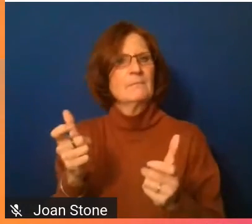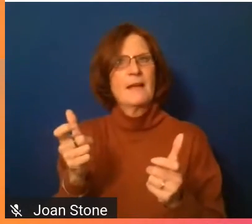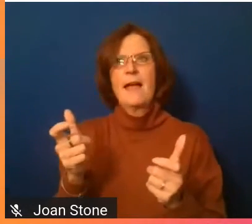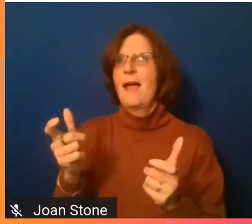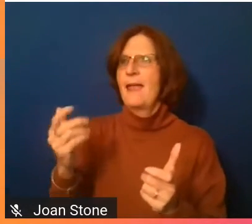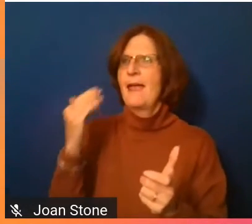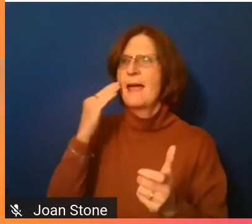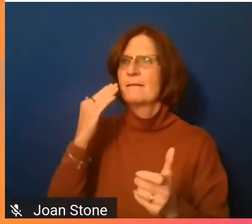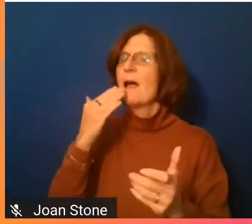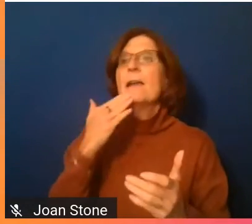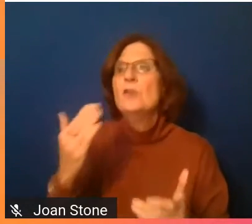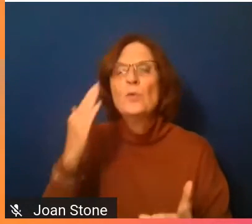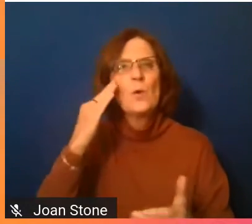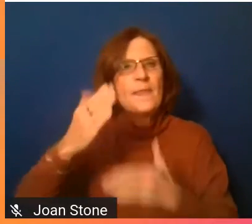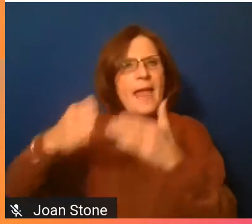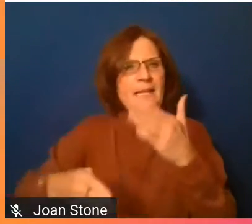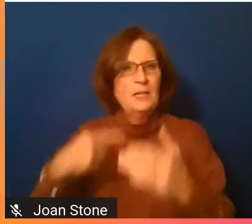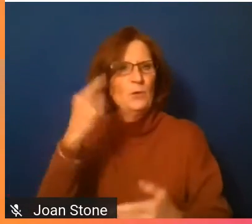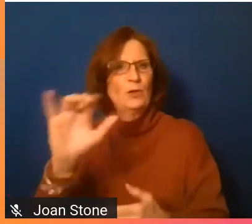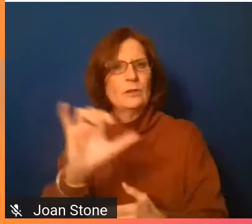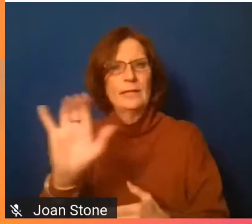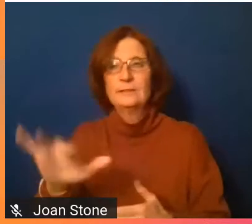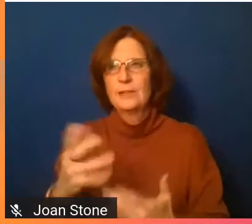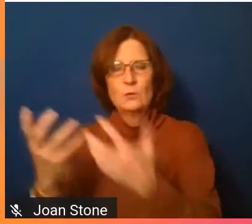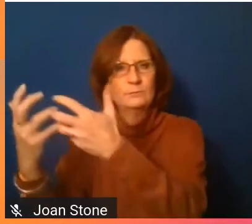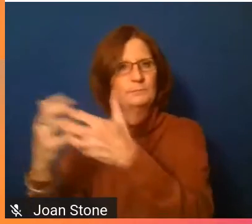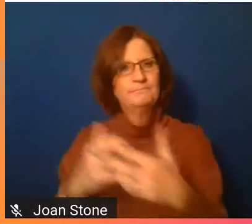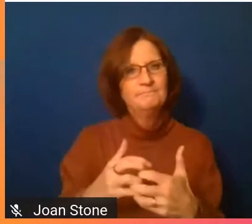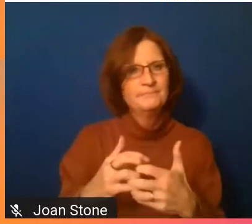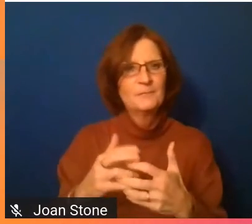mind. So it worked out quite well, and